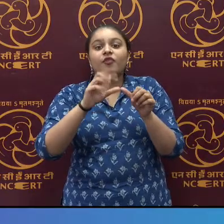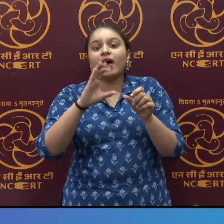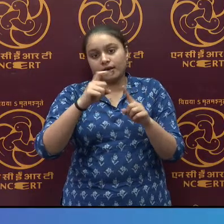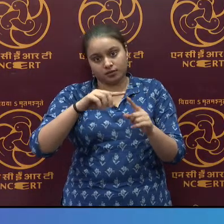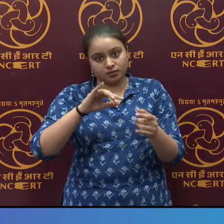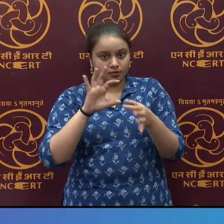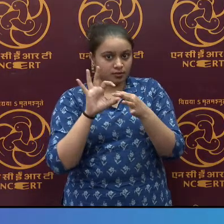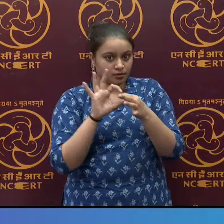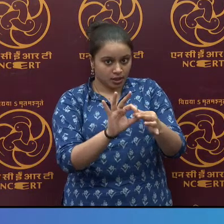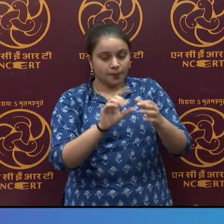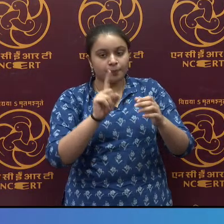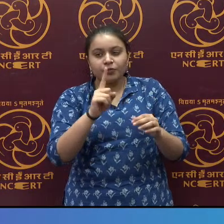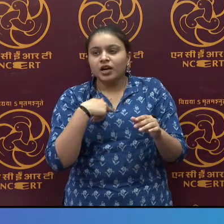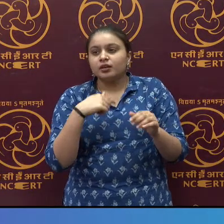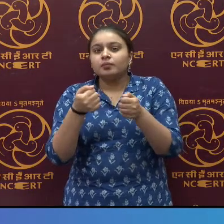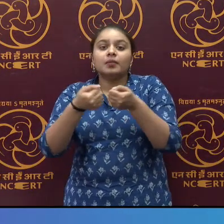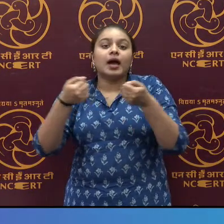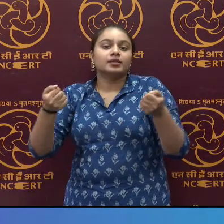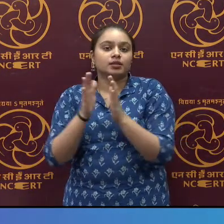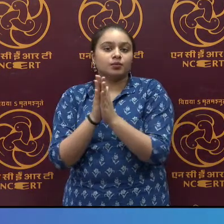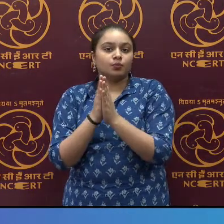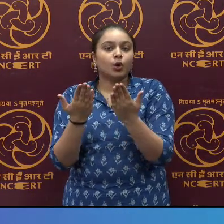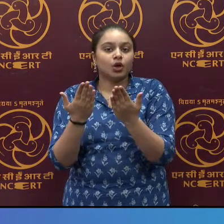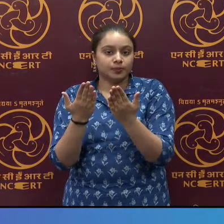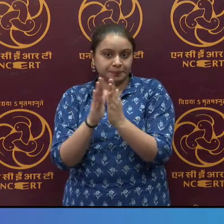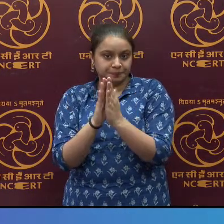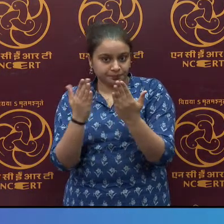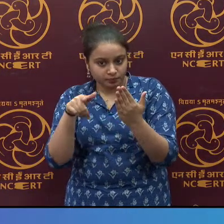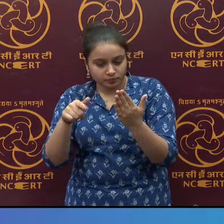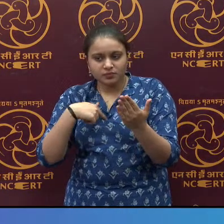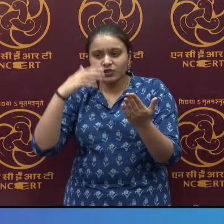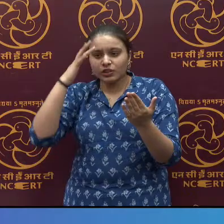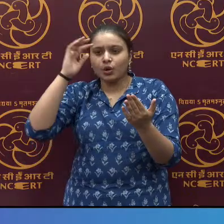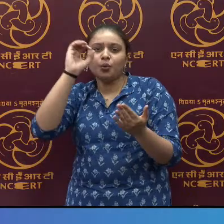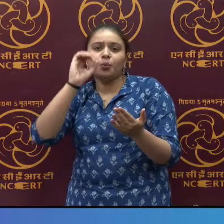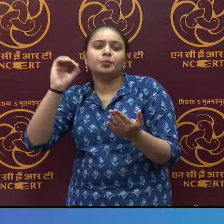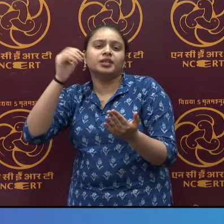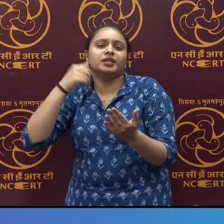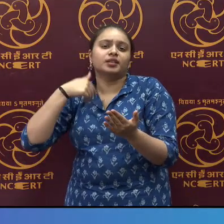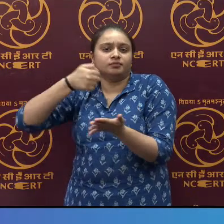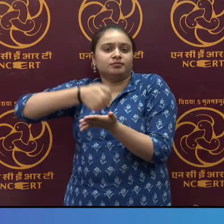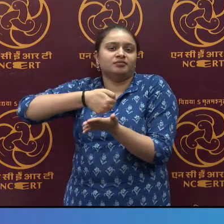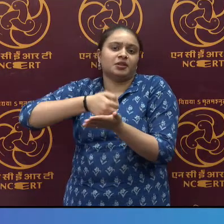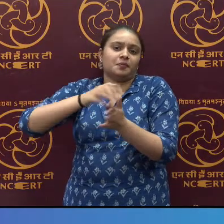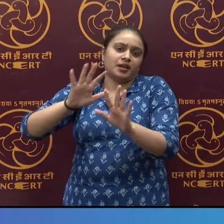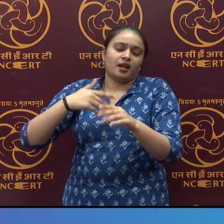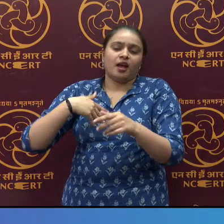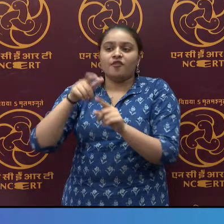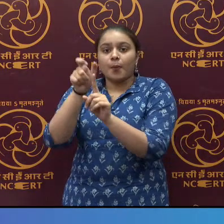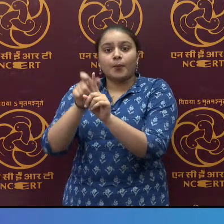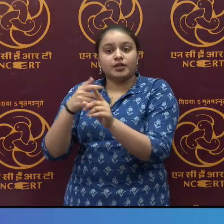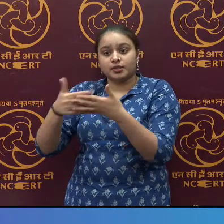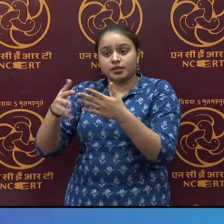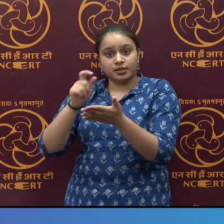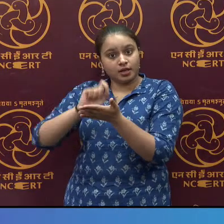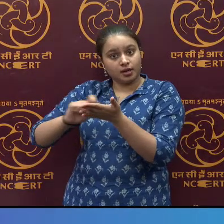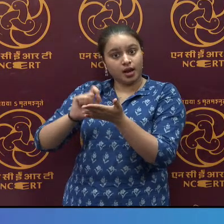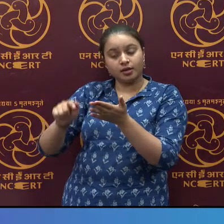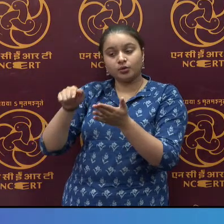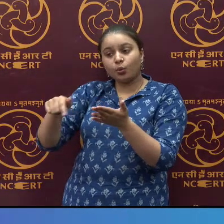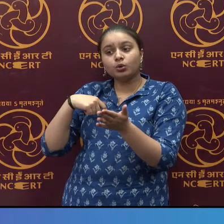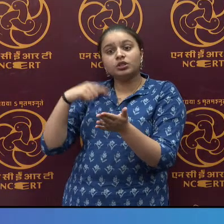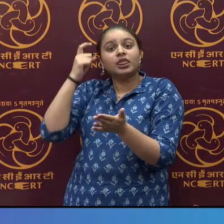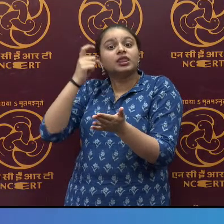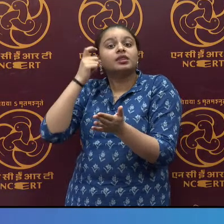if you are talking about magazines, magazines have a lot of opinion based pieces where the writer talks about what he